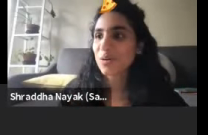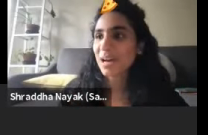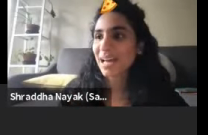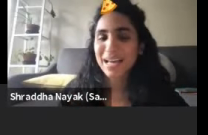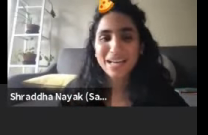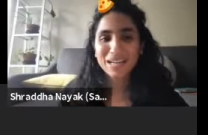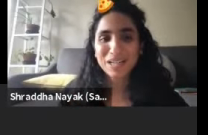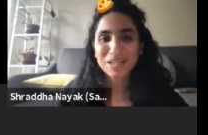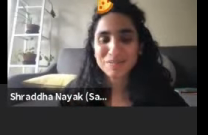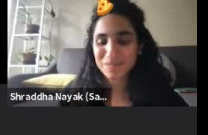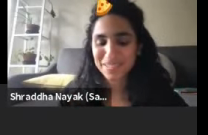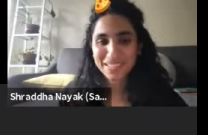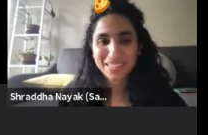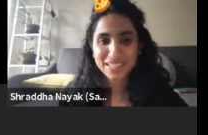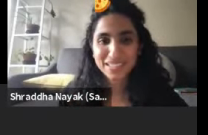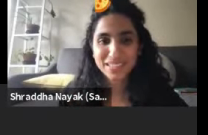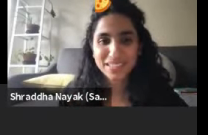So